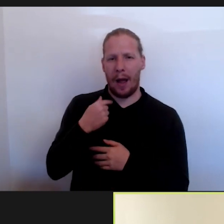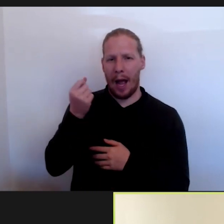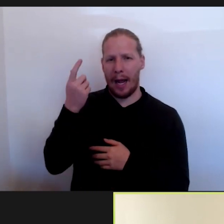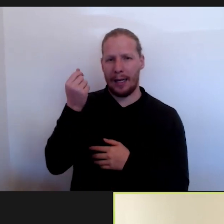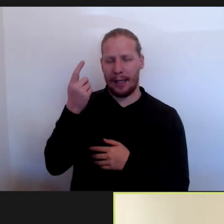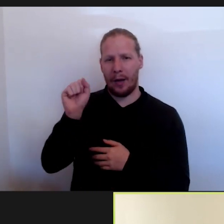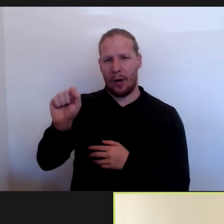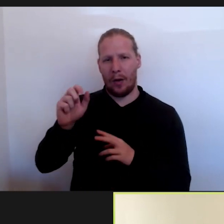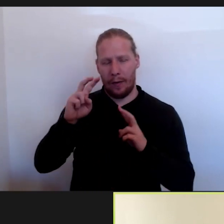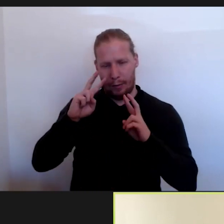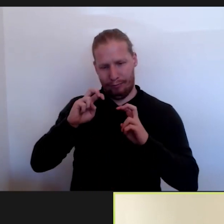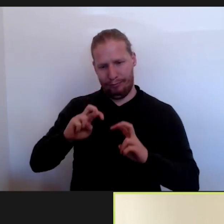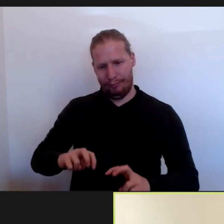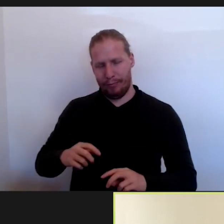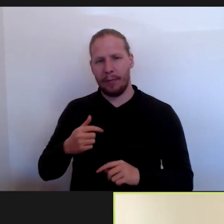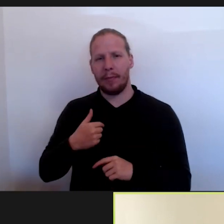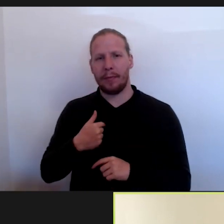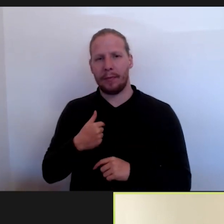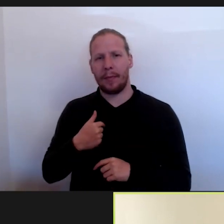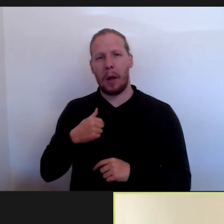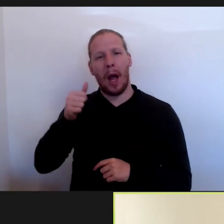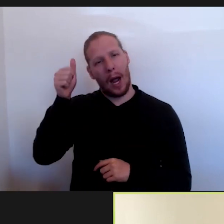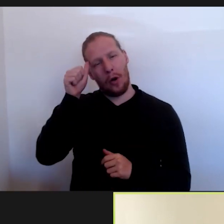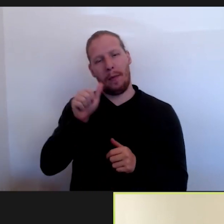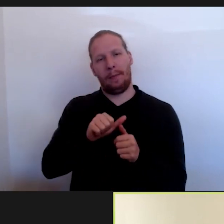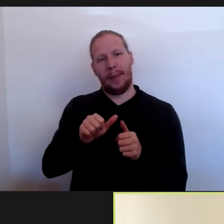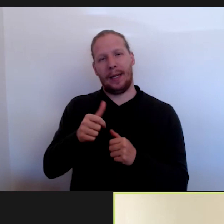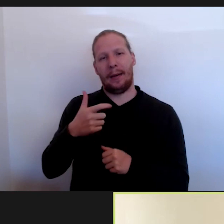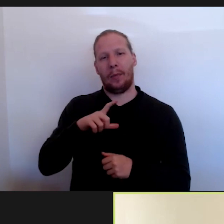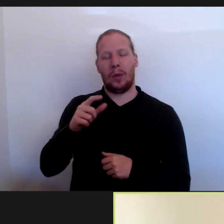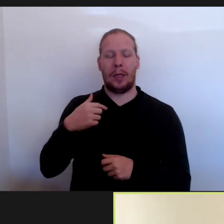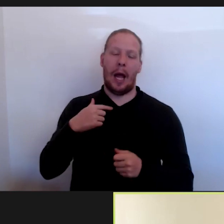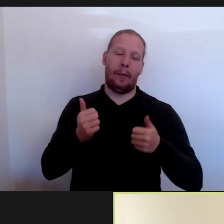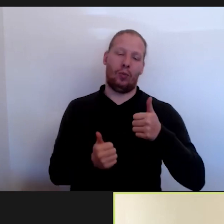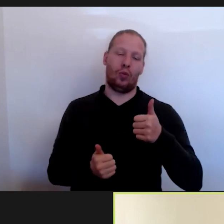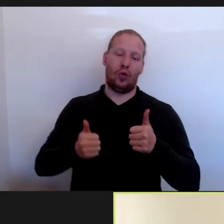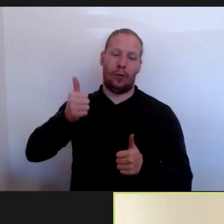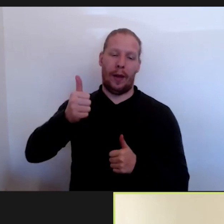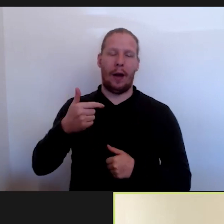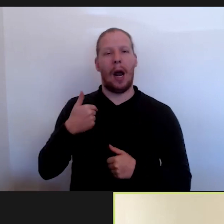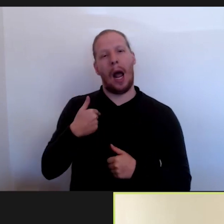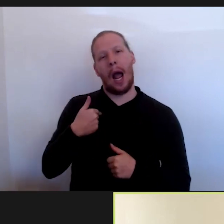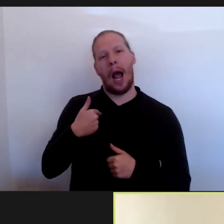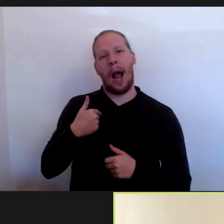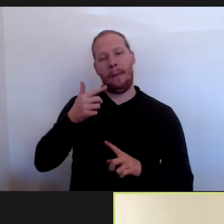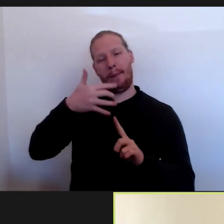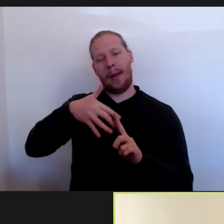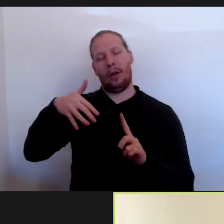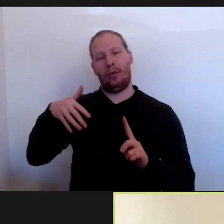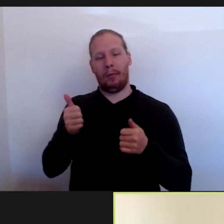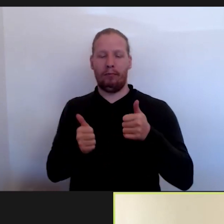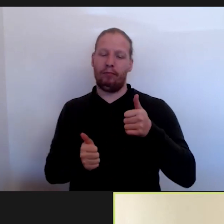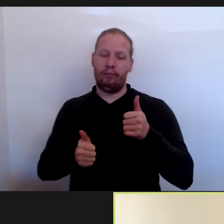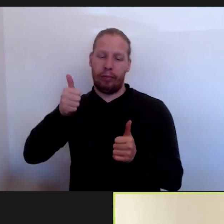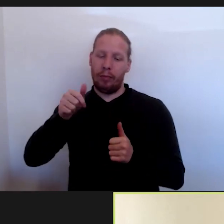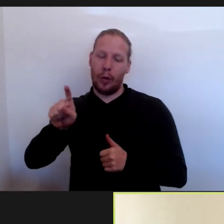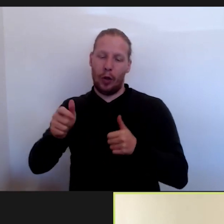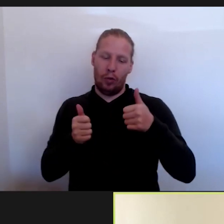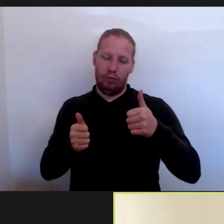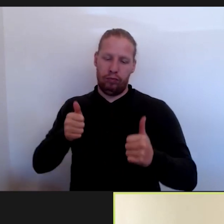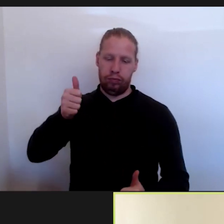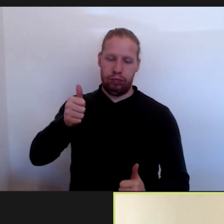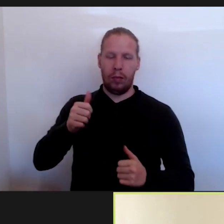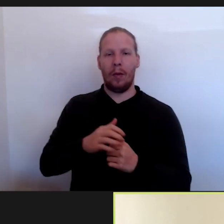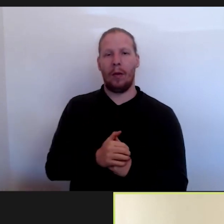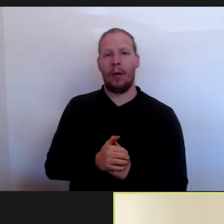such that I did, and I know better because I am superior. I come from such and such knowledge. So let me tell you what is best for you, and you be at the